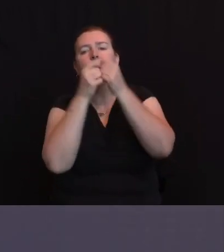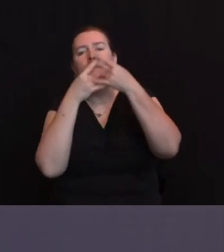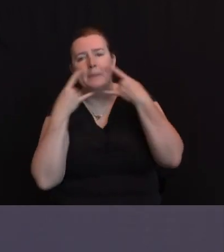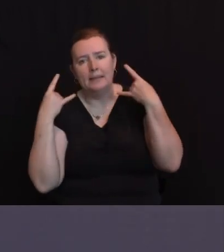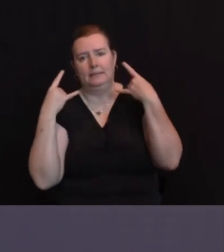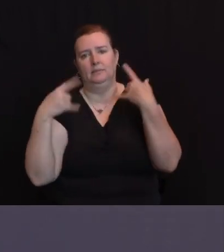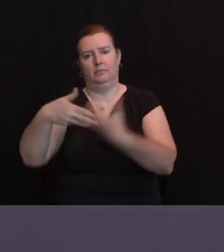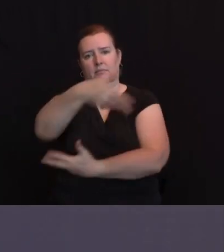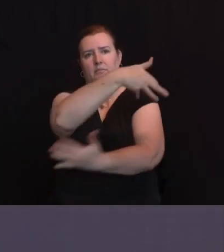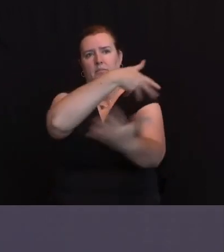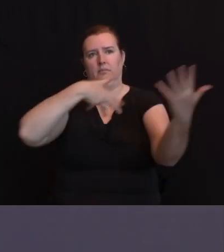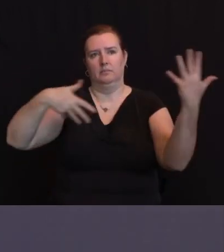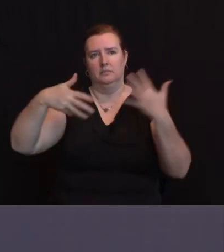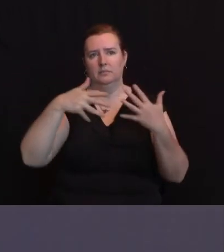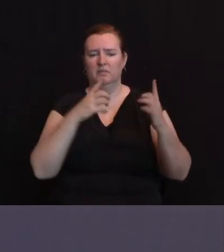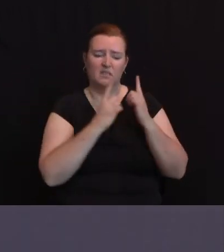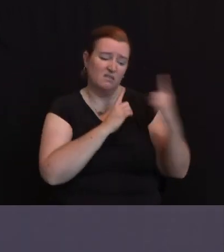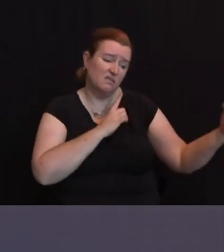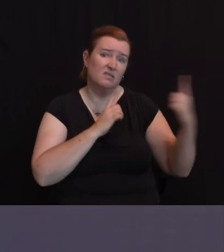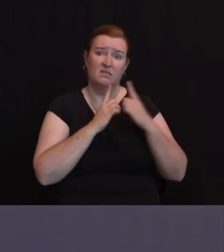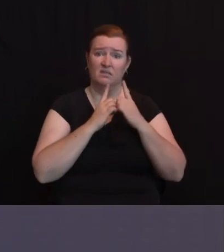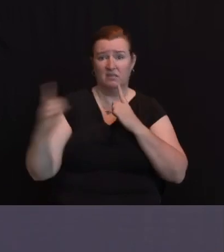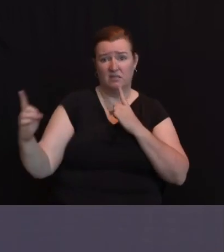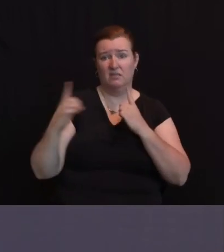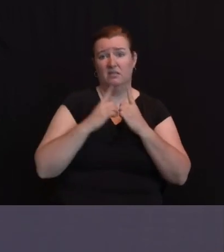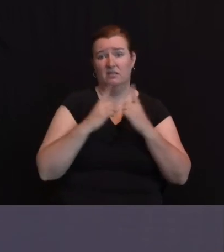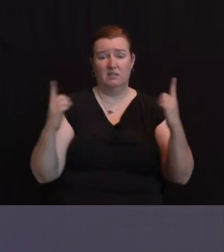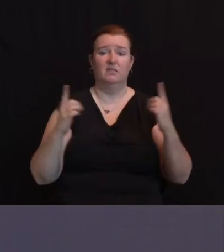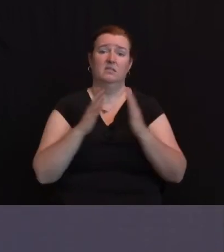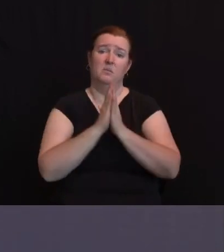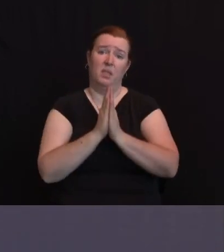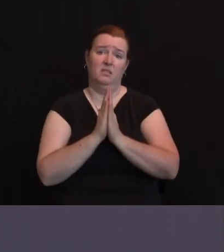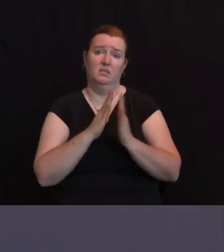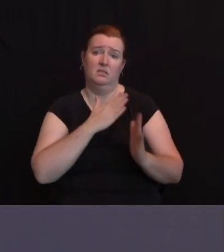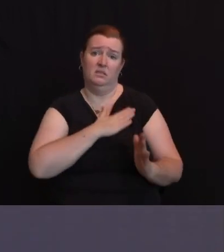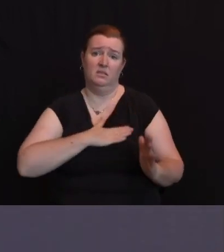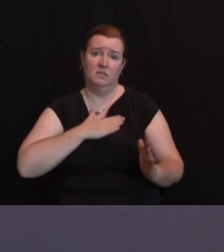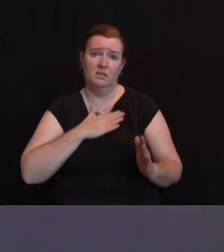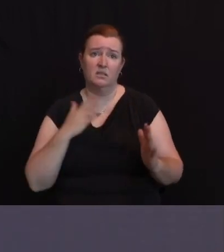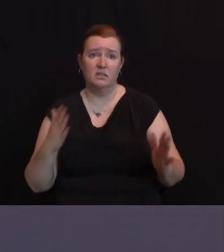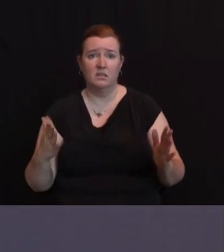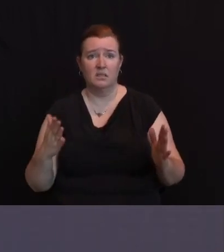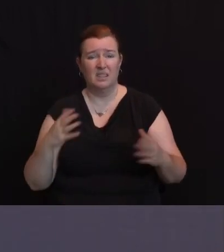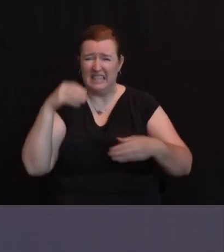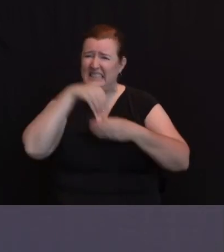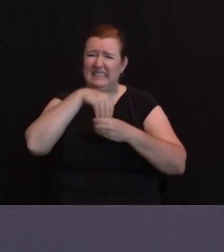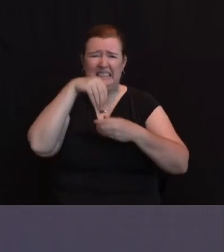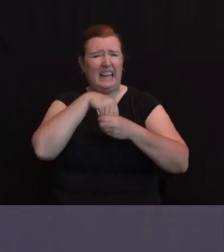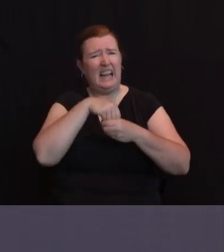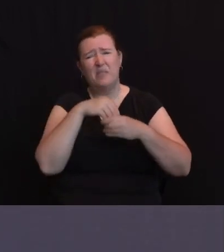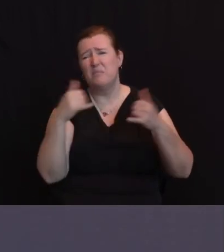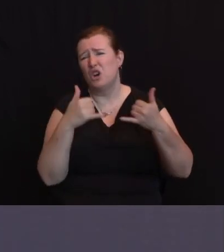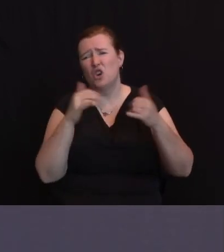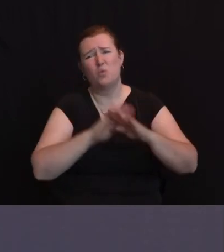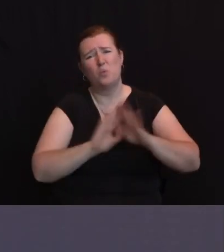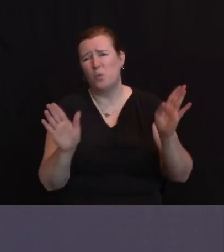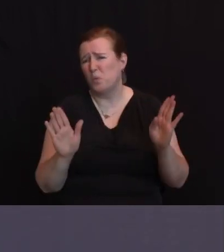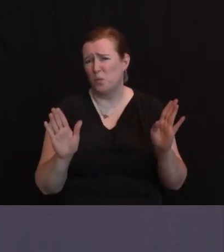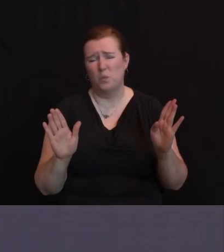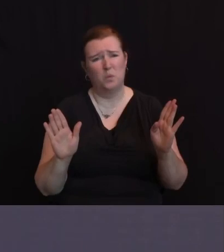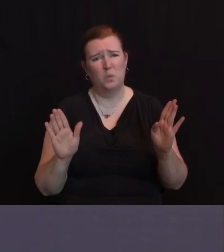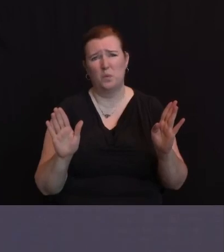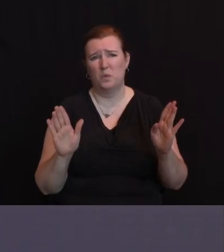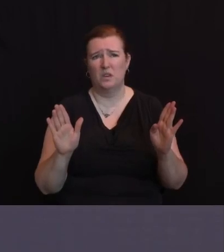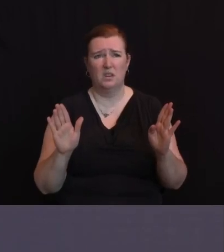at a safe distance. But please cut the inside stuff out. Cutting from 100 to